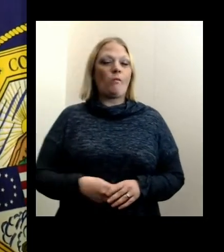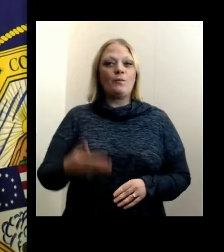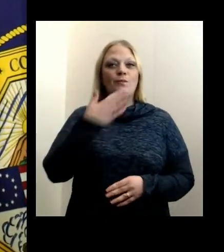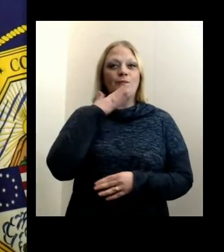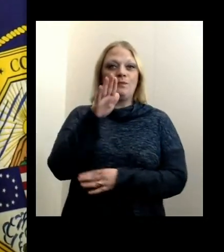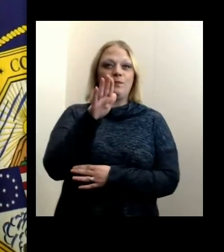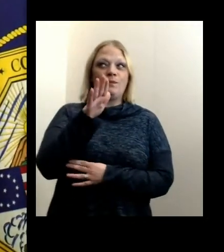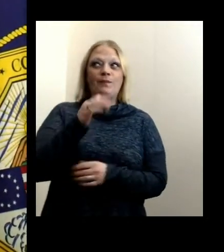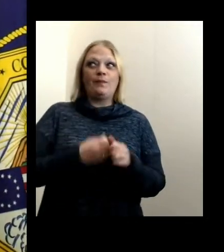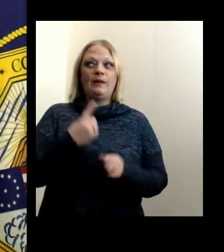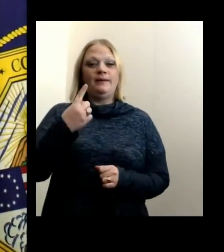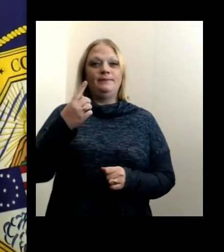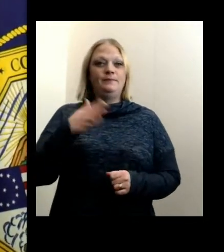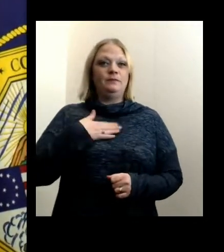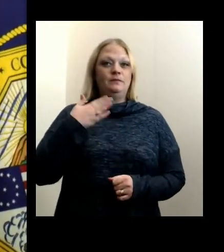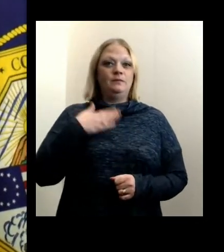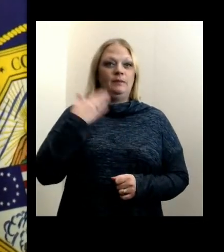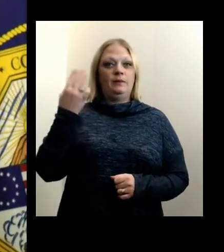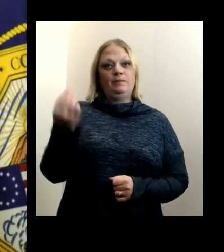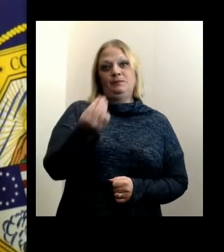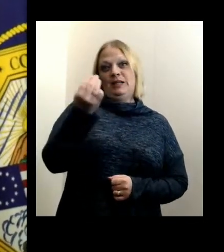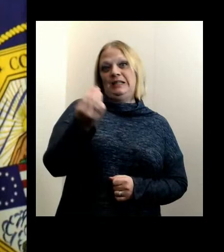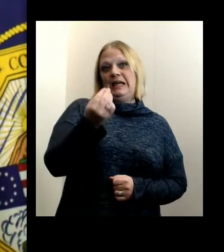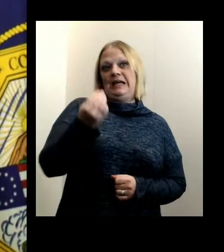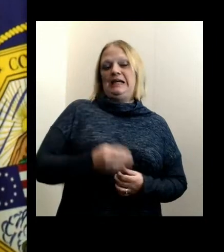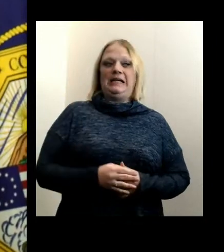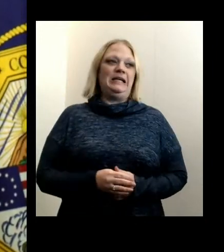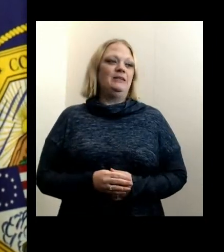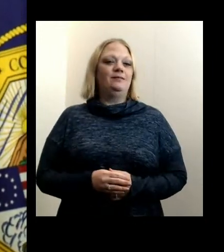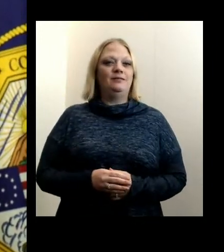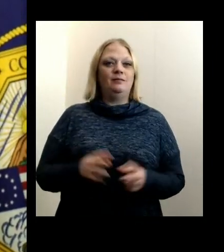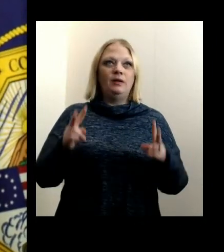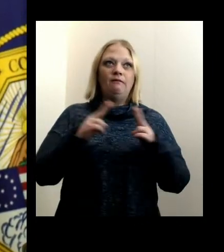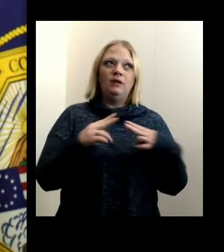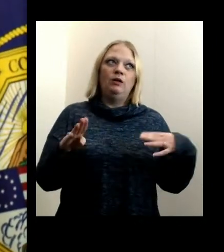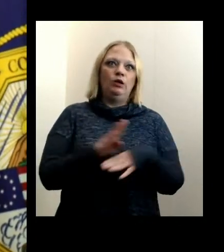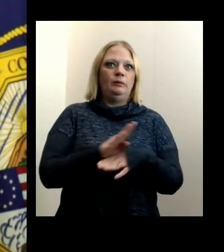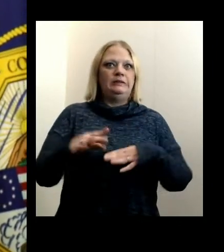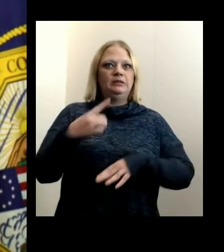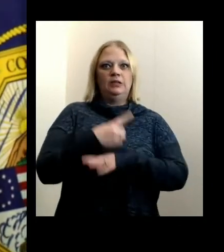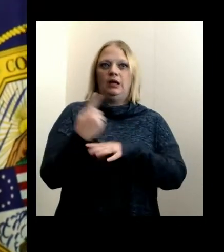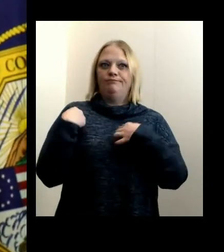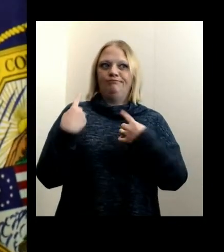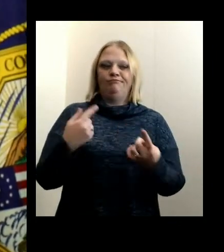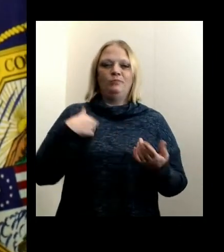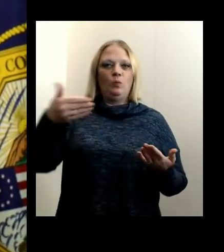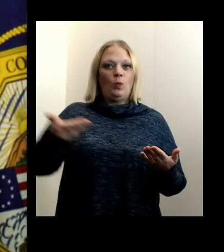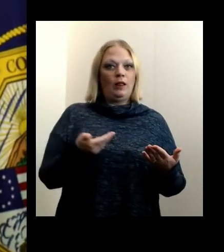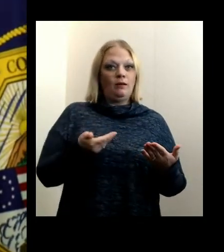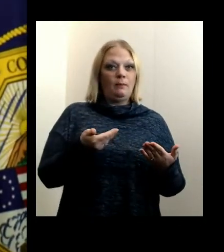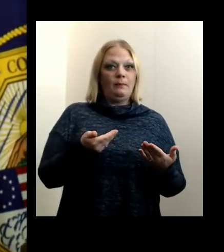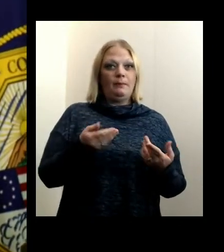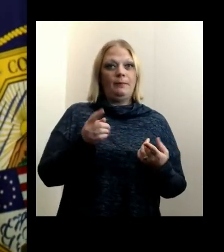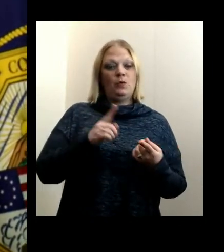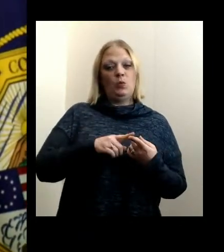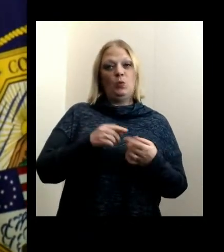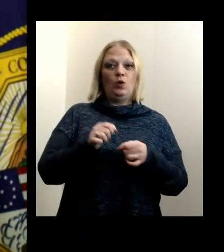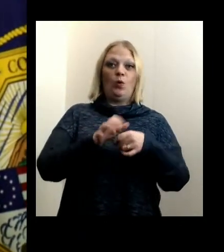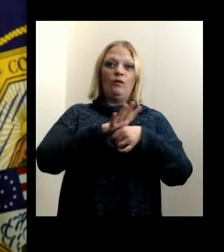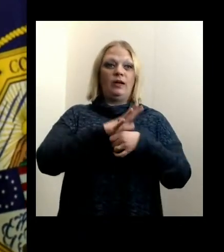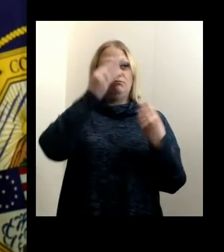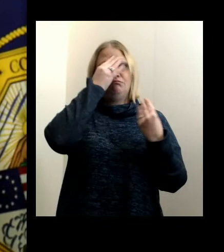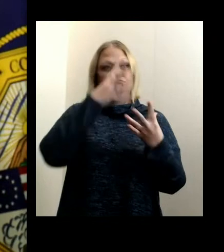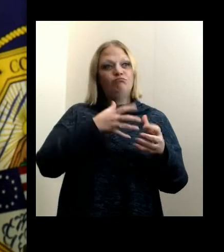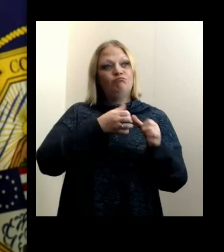Good afternoon, everyone. Happy Monday. It's been a very busy day so far. I want to welcome you to our COVID-19 update